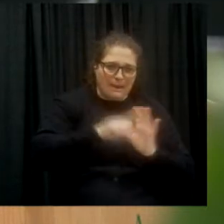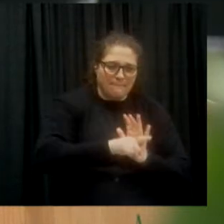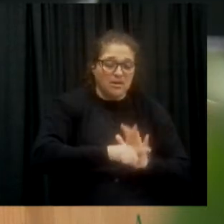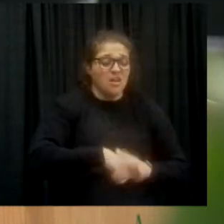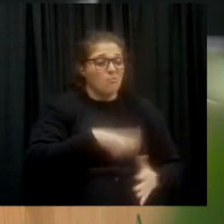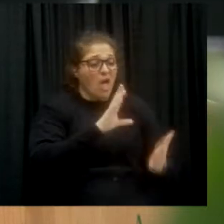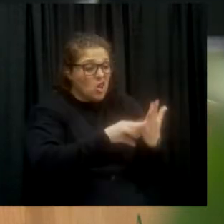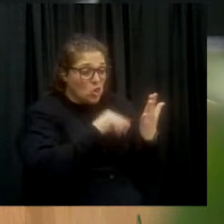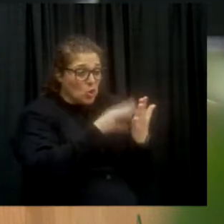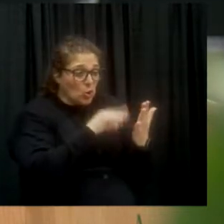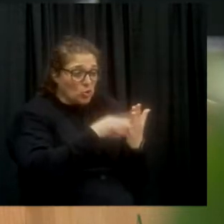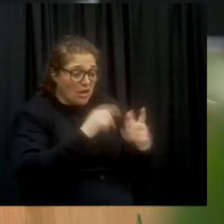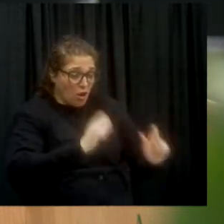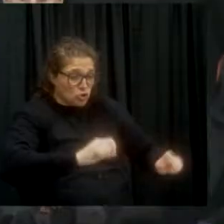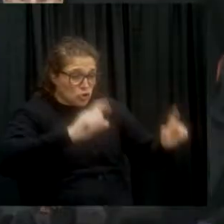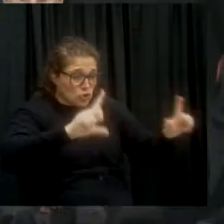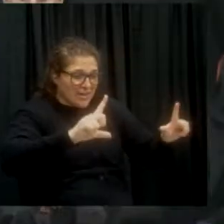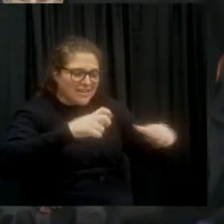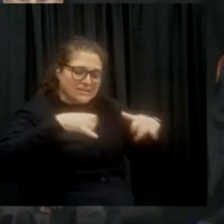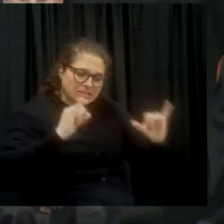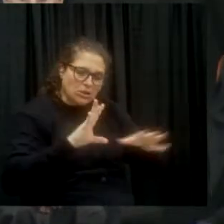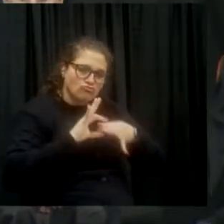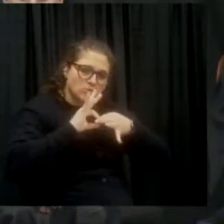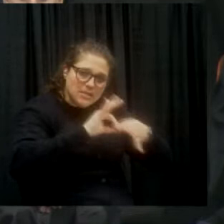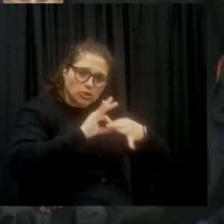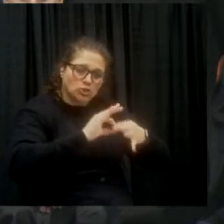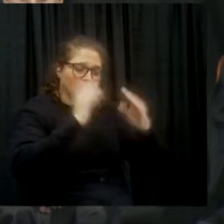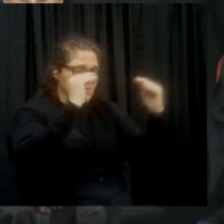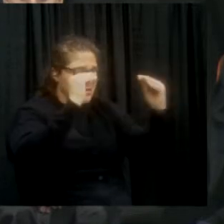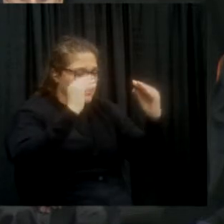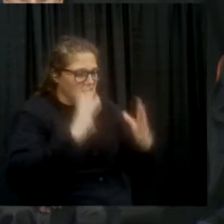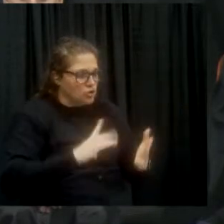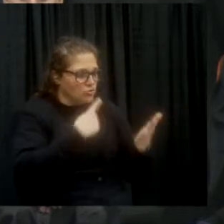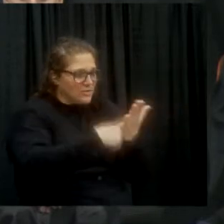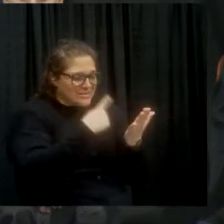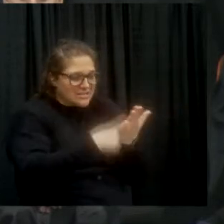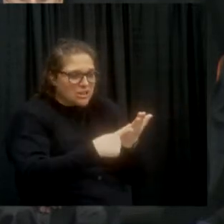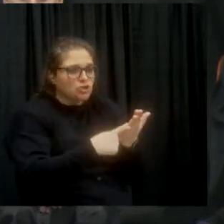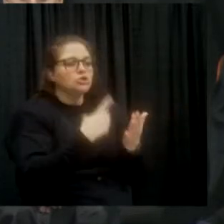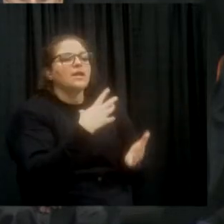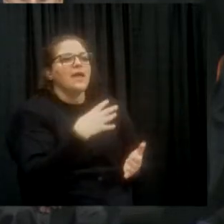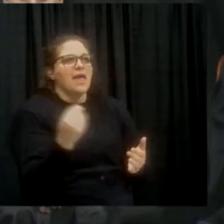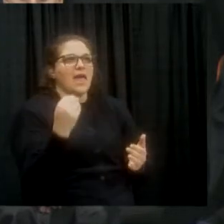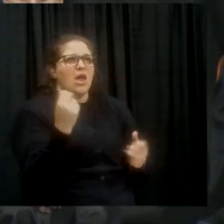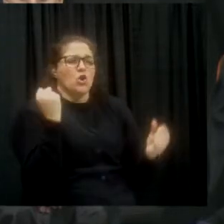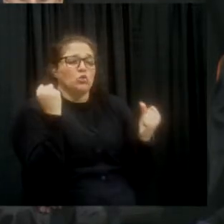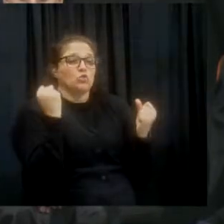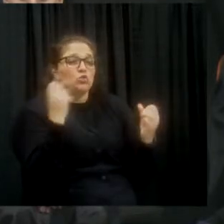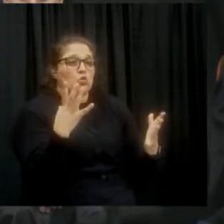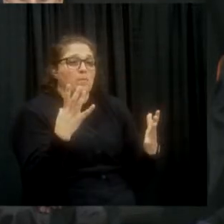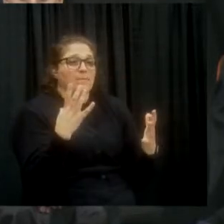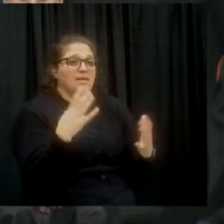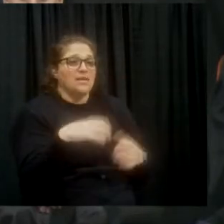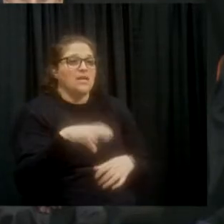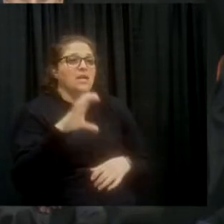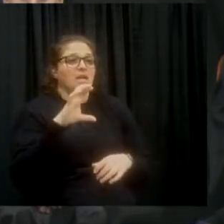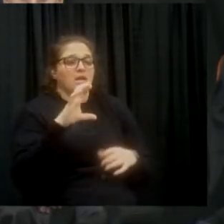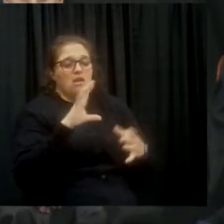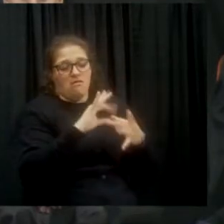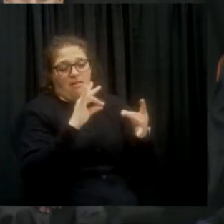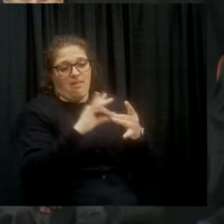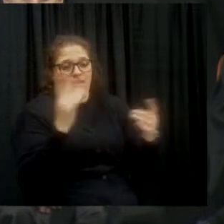learning on a screen, we were still able to build relationships with our teachers over discussion boards and way too many cahoots to